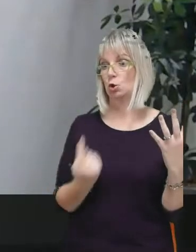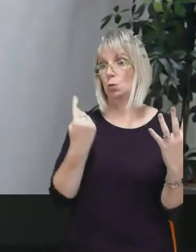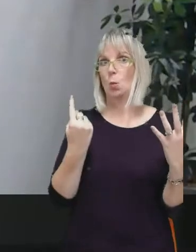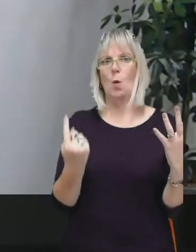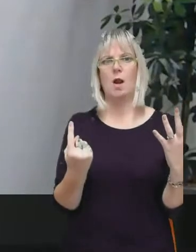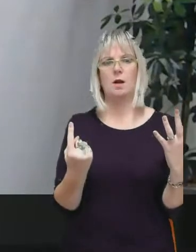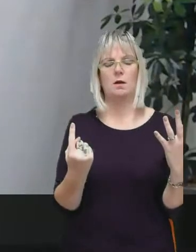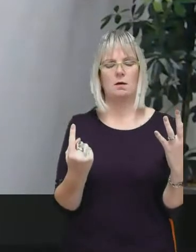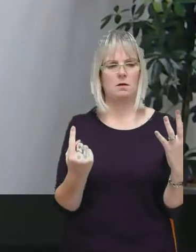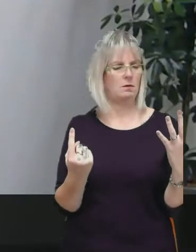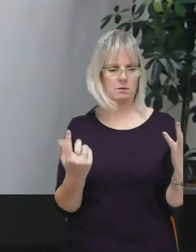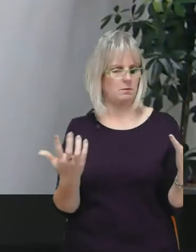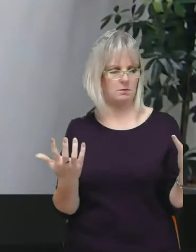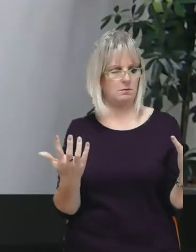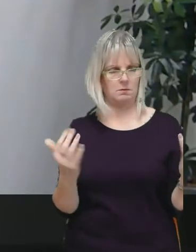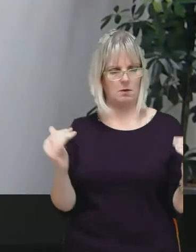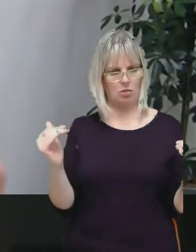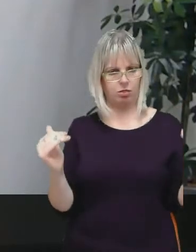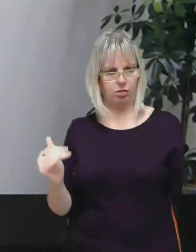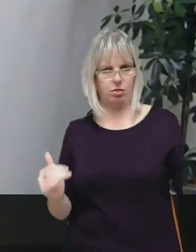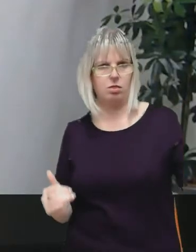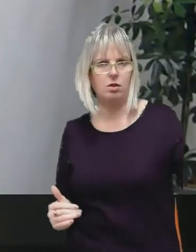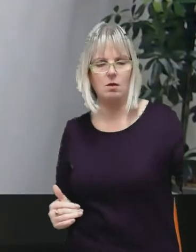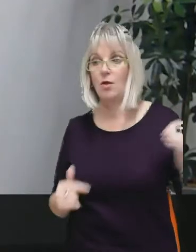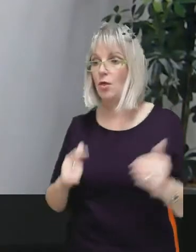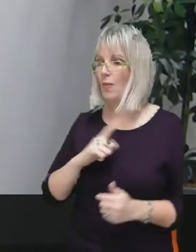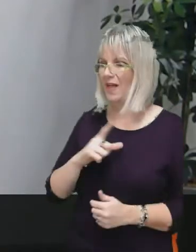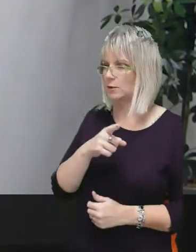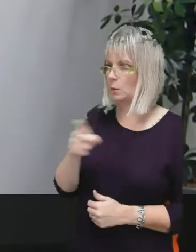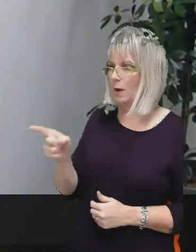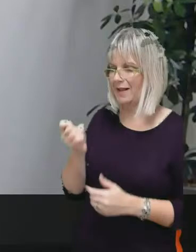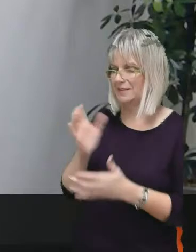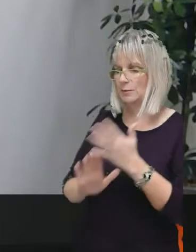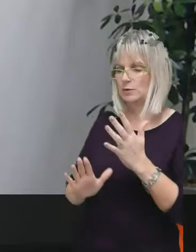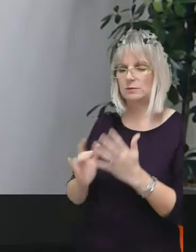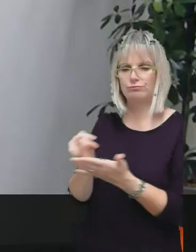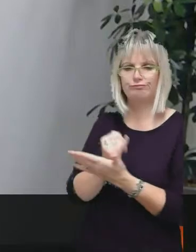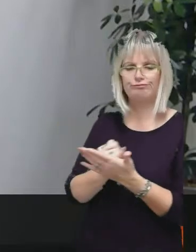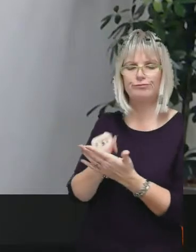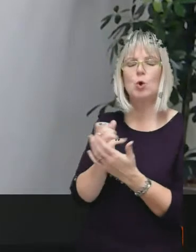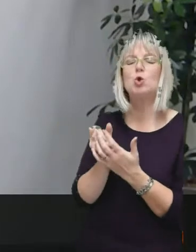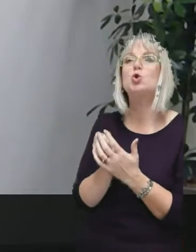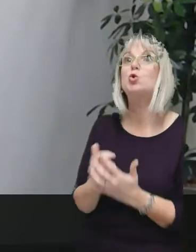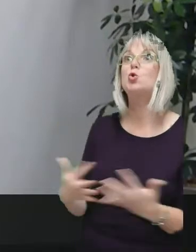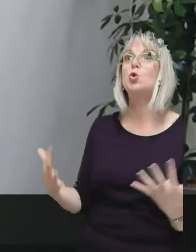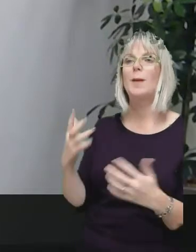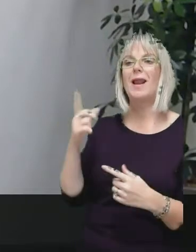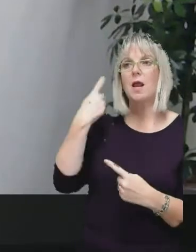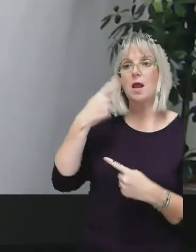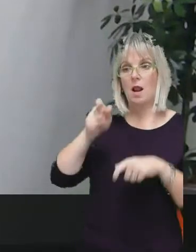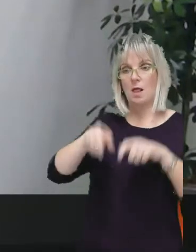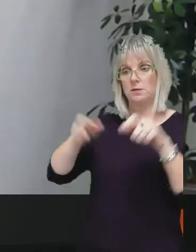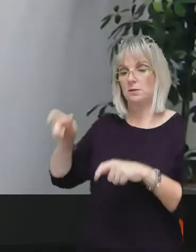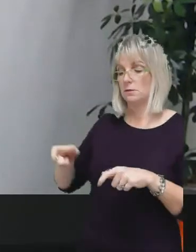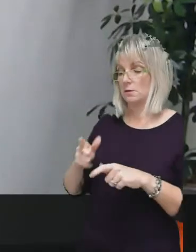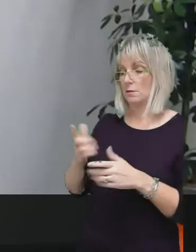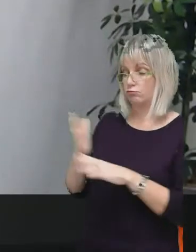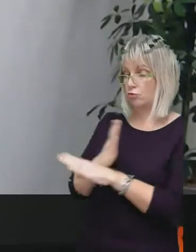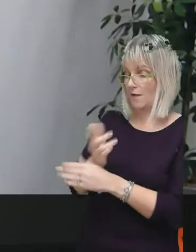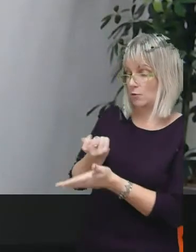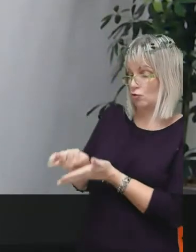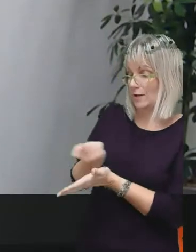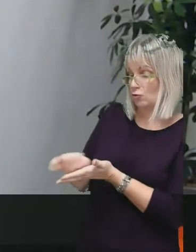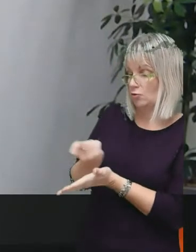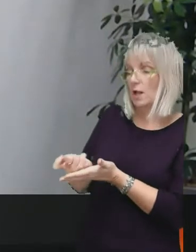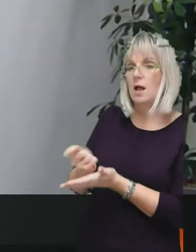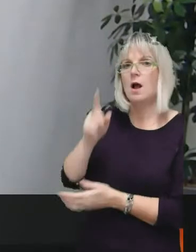that you're experiencing in London. Too many Londoners are renting privately and can't afford to put aside money, as you say, to save a deposit